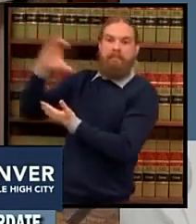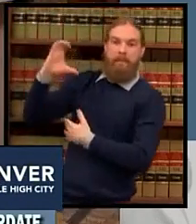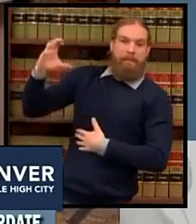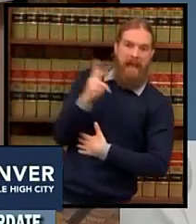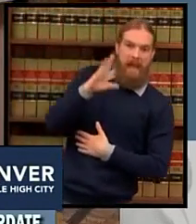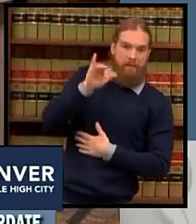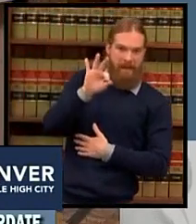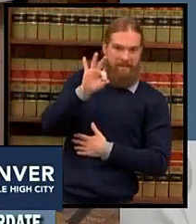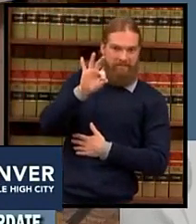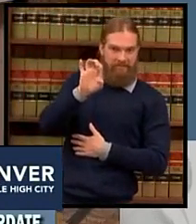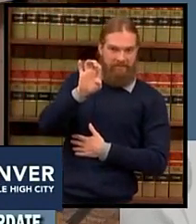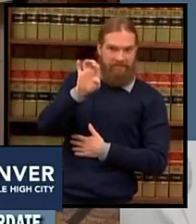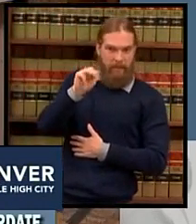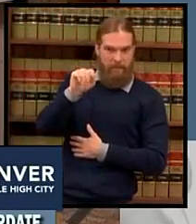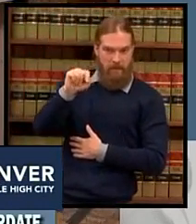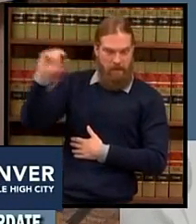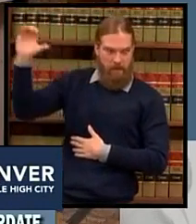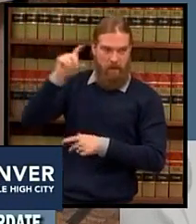Bob?